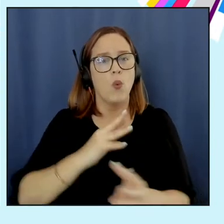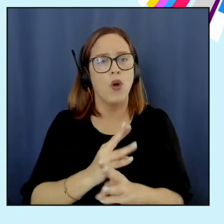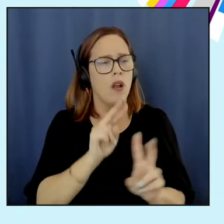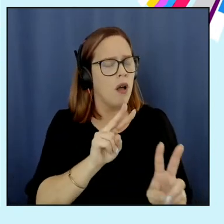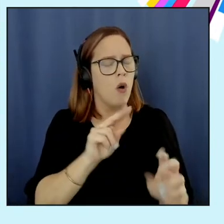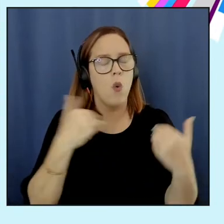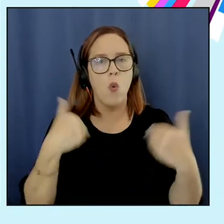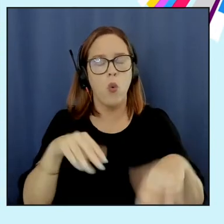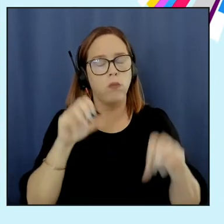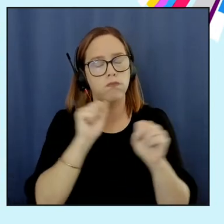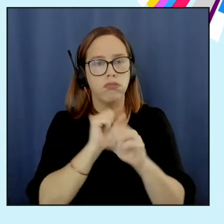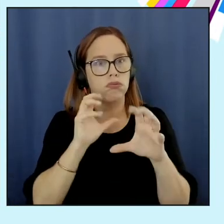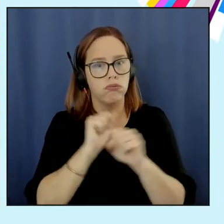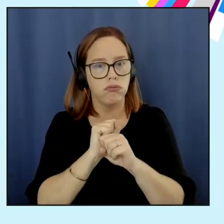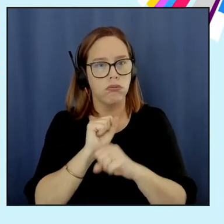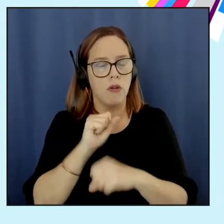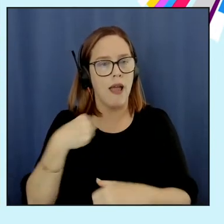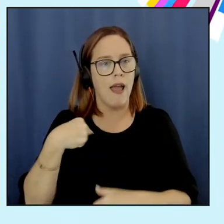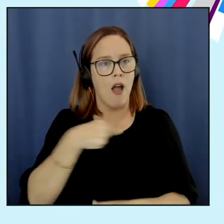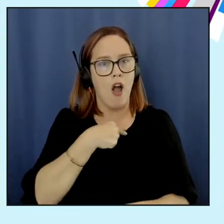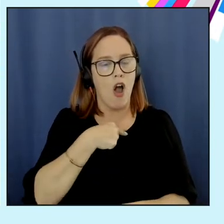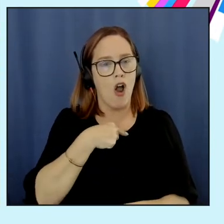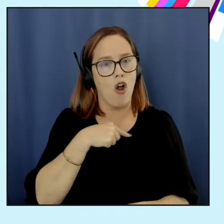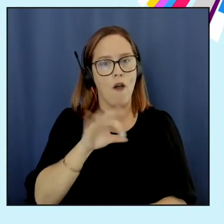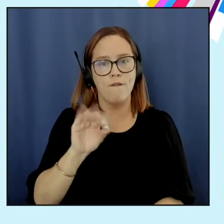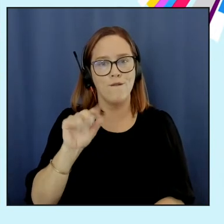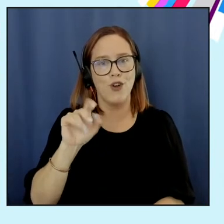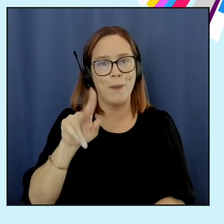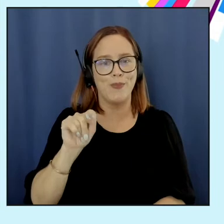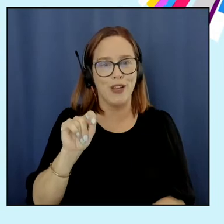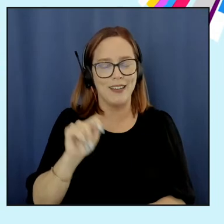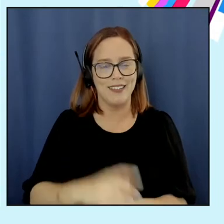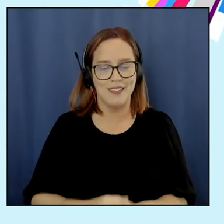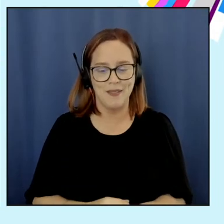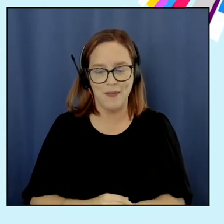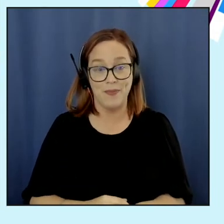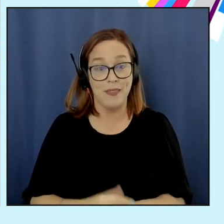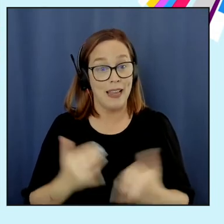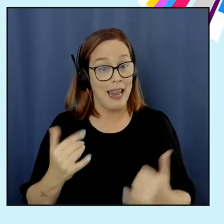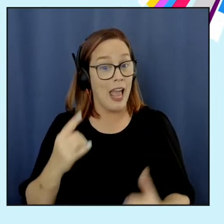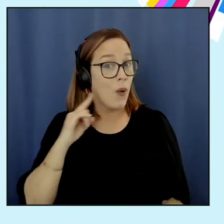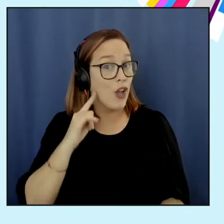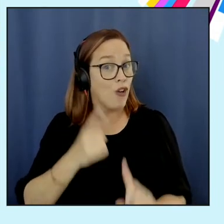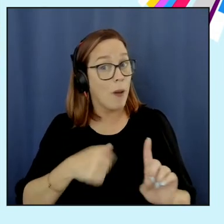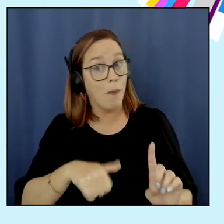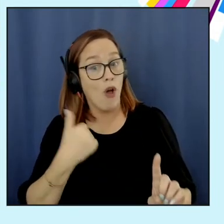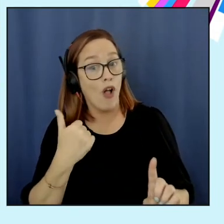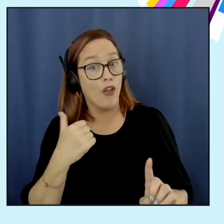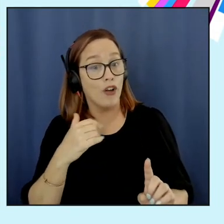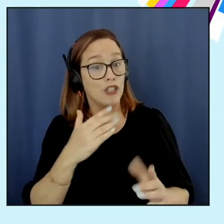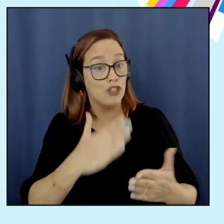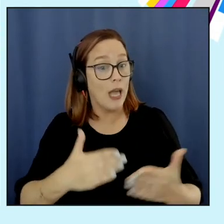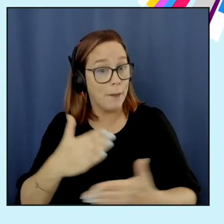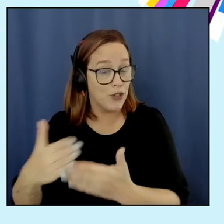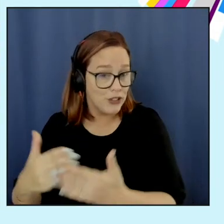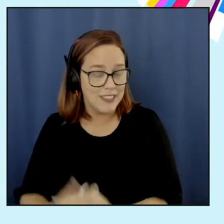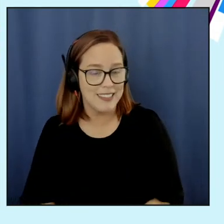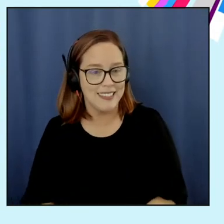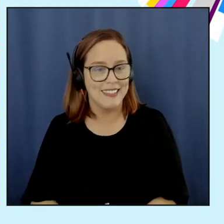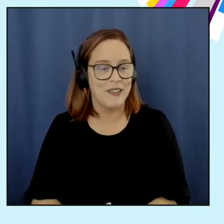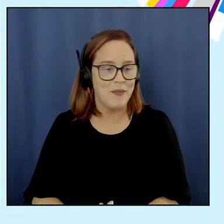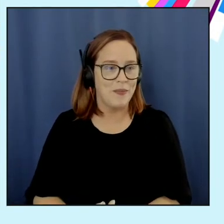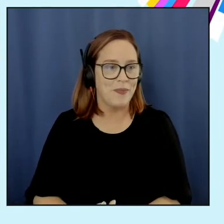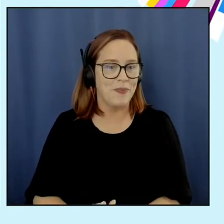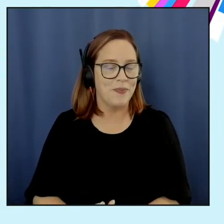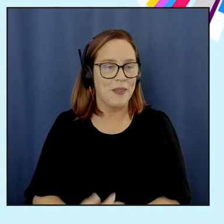footprint of Gleam. So why not hear from a few of the chapters? Reached out to our Gleam chapters to share what Pride Has